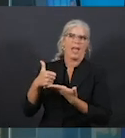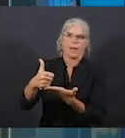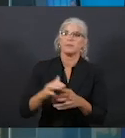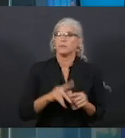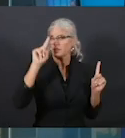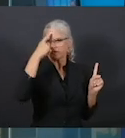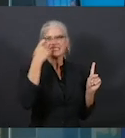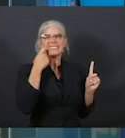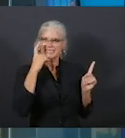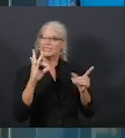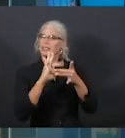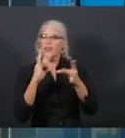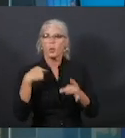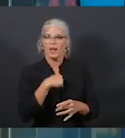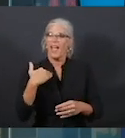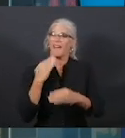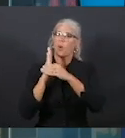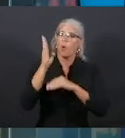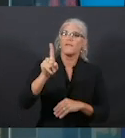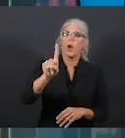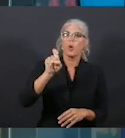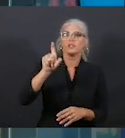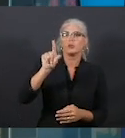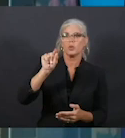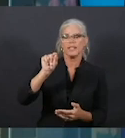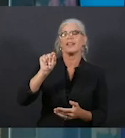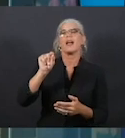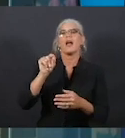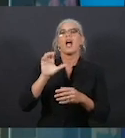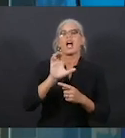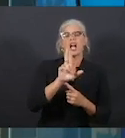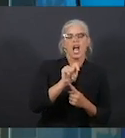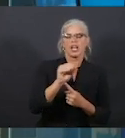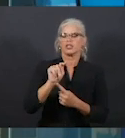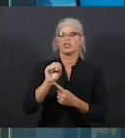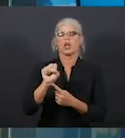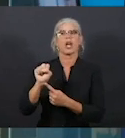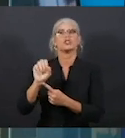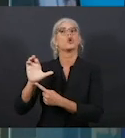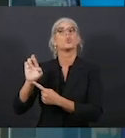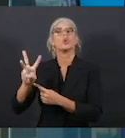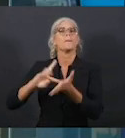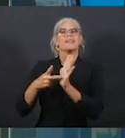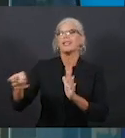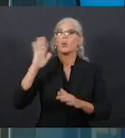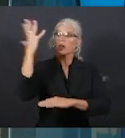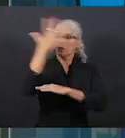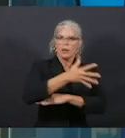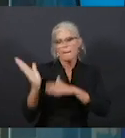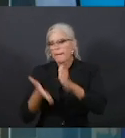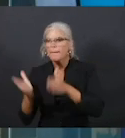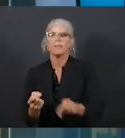over 120 cut and toss crews on standby and ready to go. We have 150 other crews ready to support the emergency